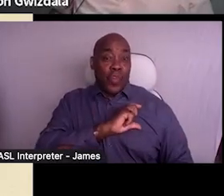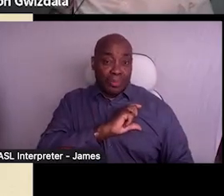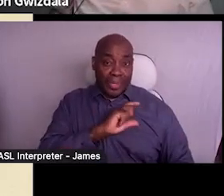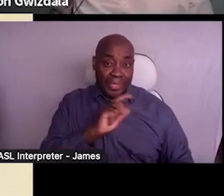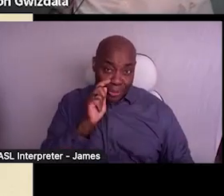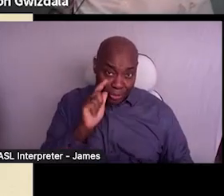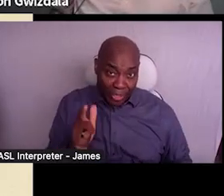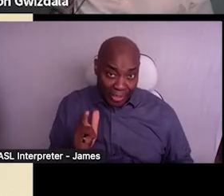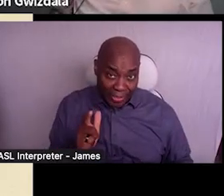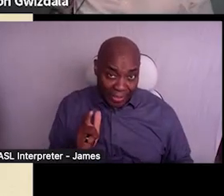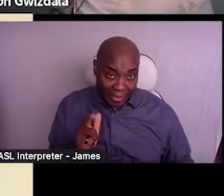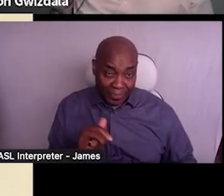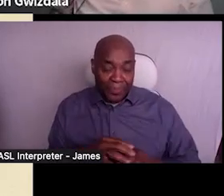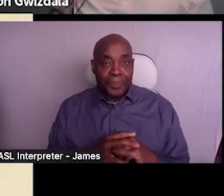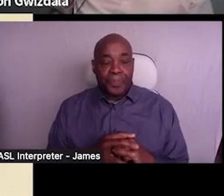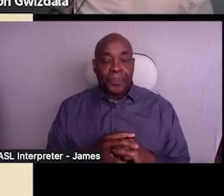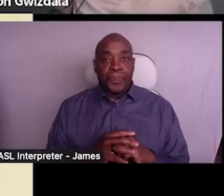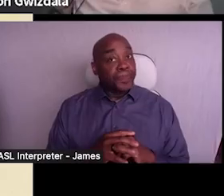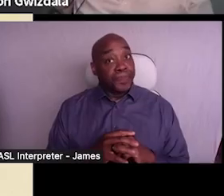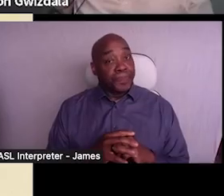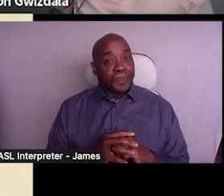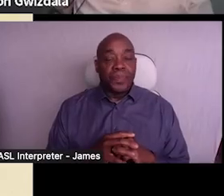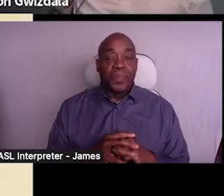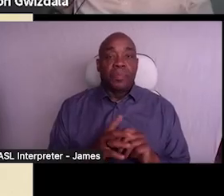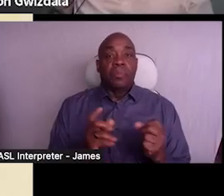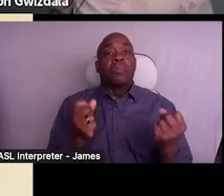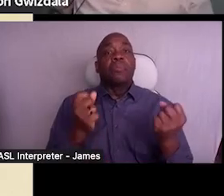enough. But many law enforcement